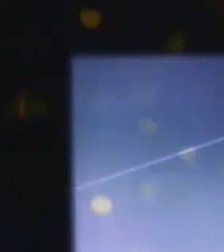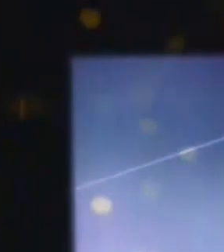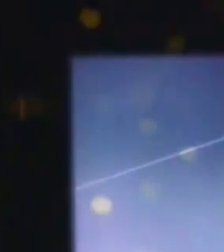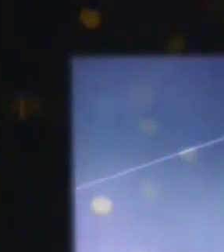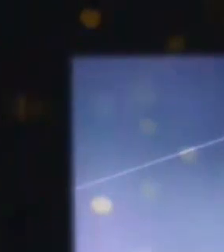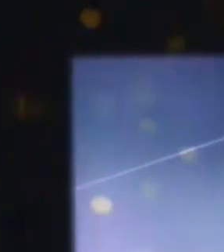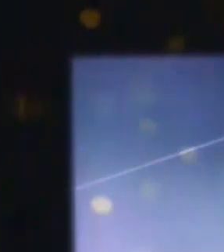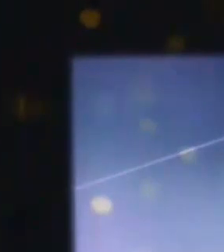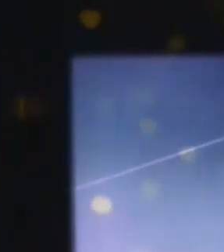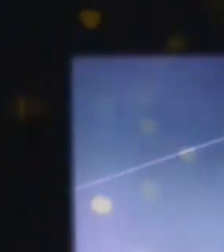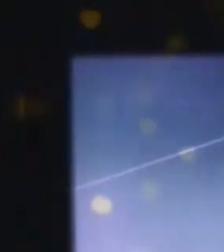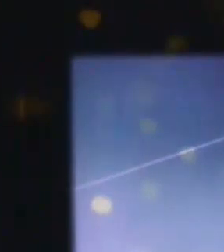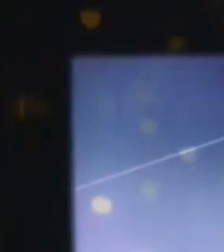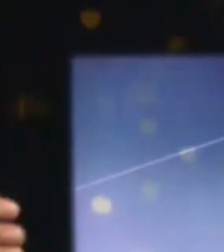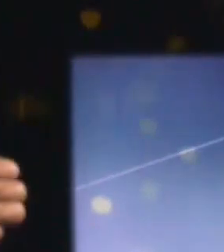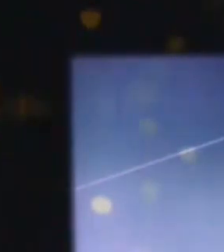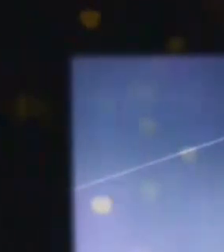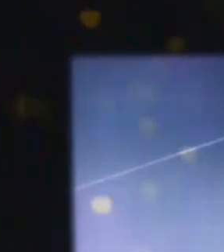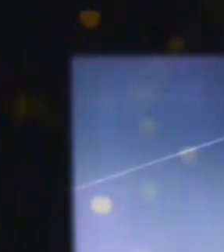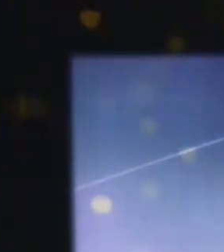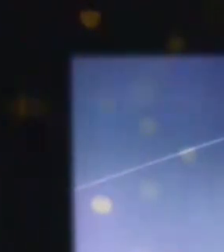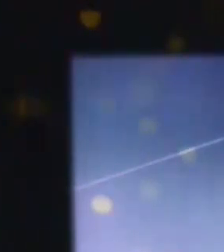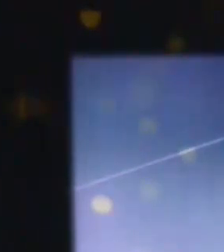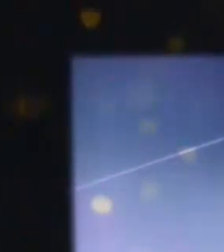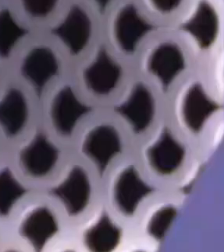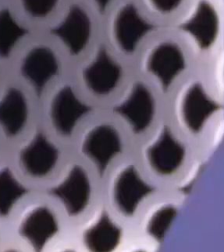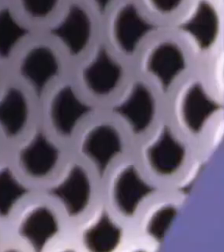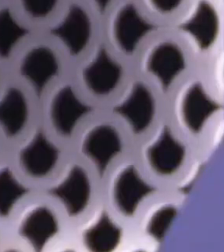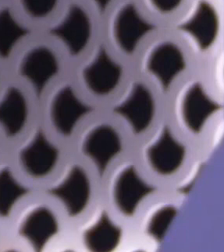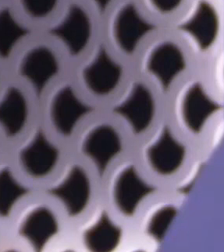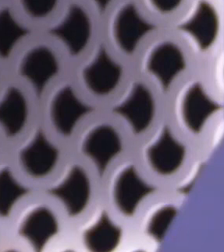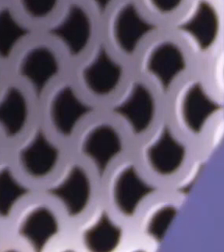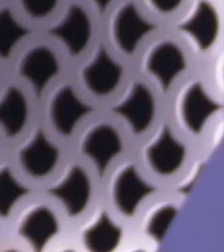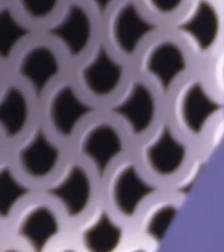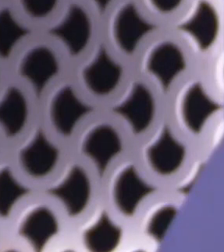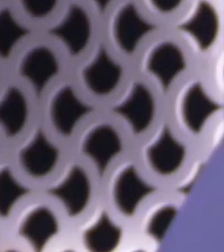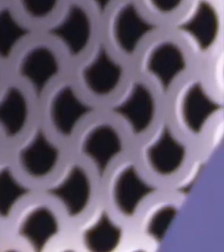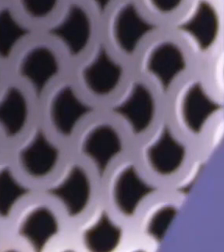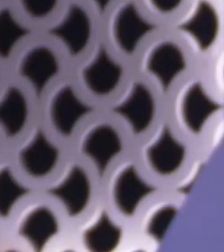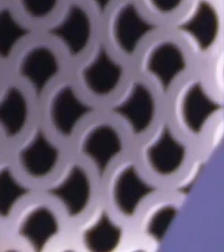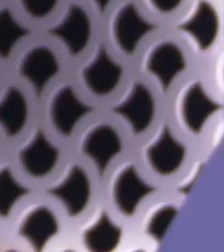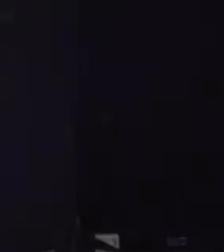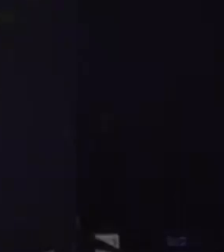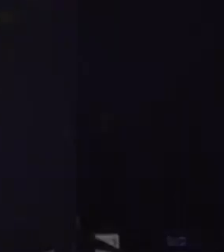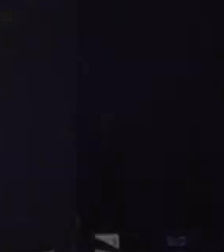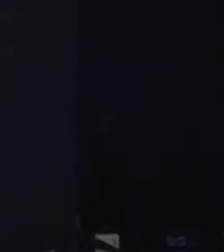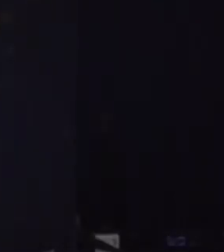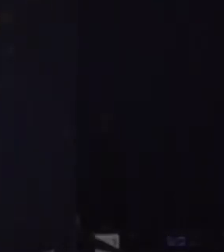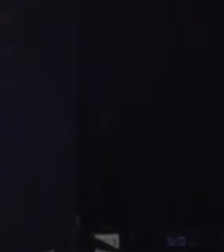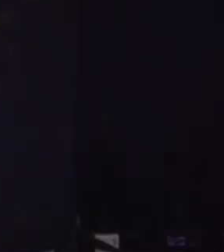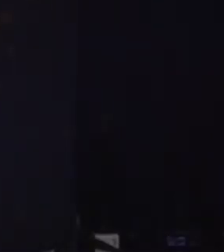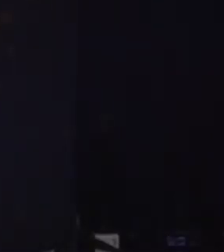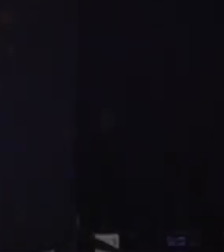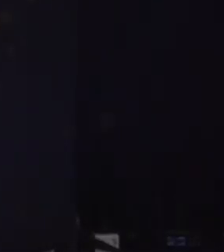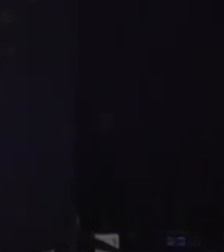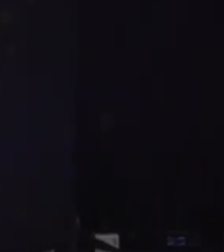to implement those even as we continue during the week. We now come to the end of our service today. We want to thank